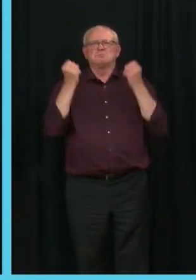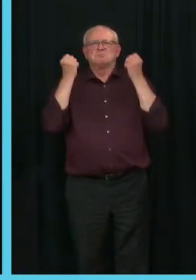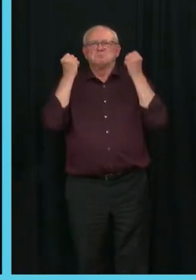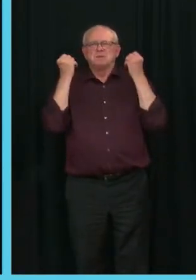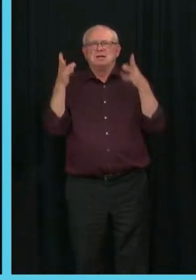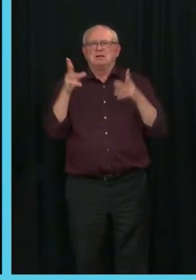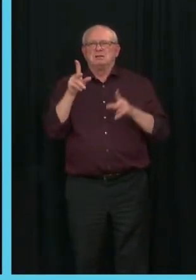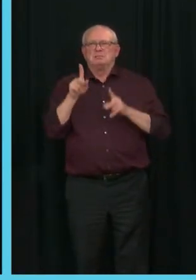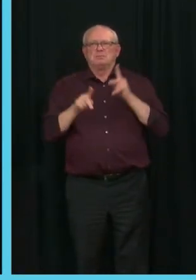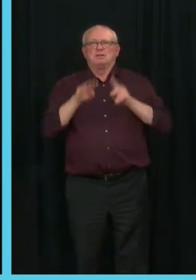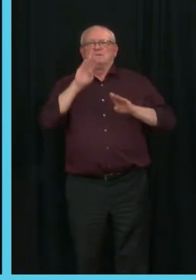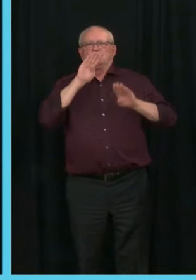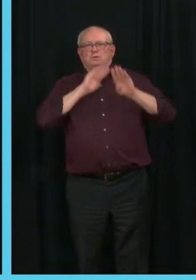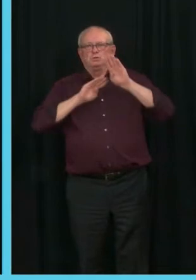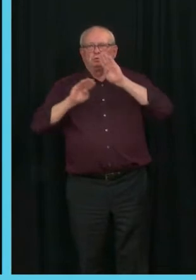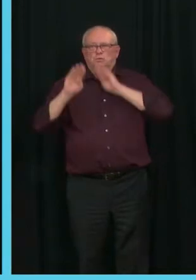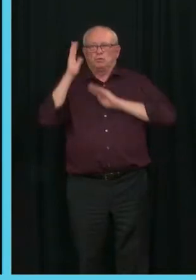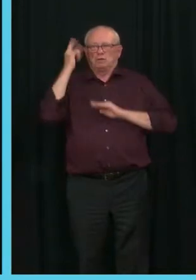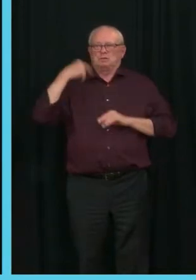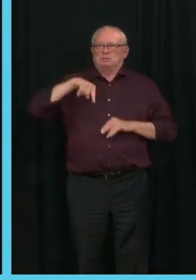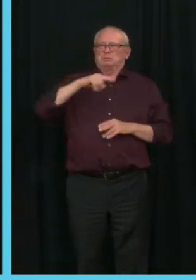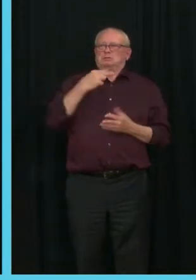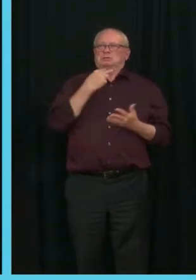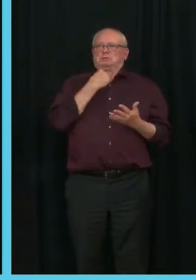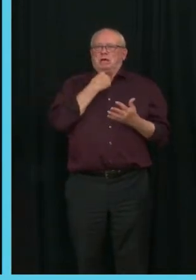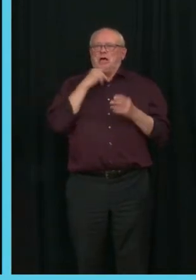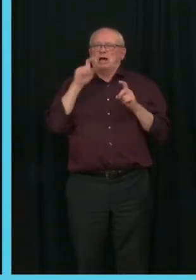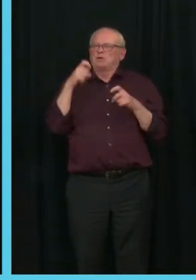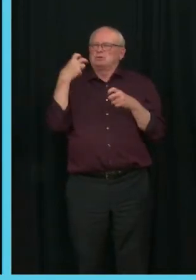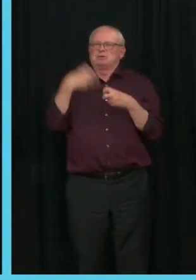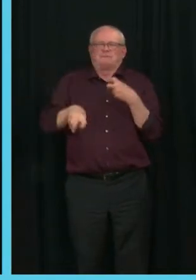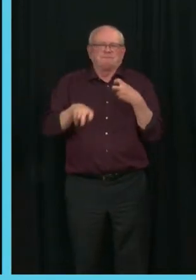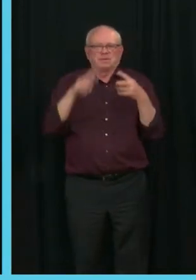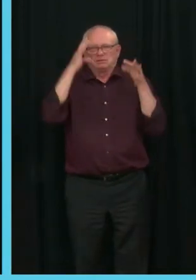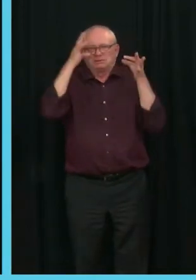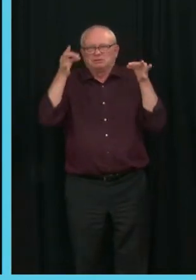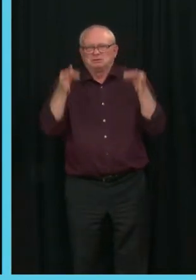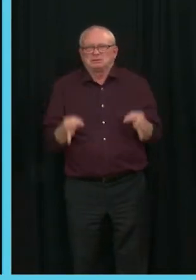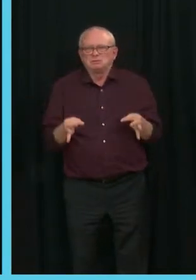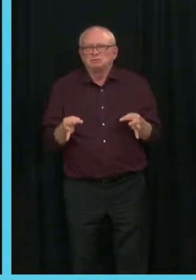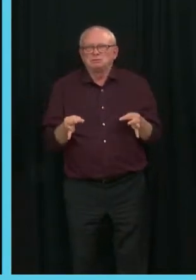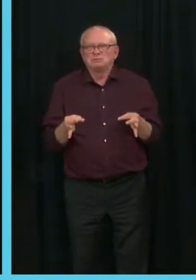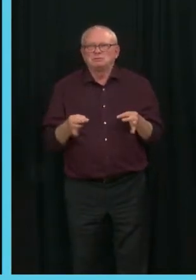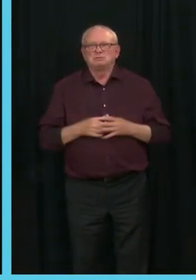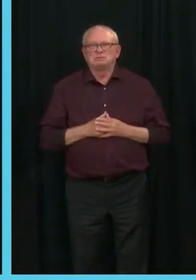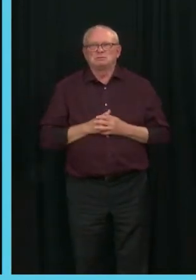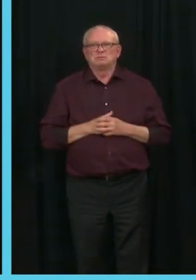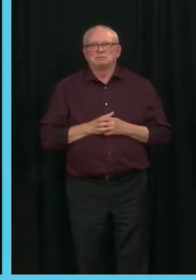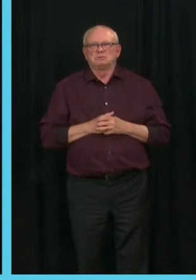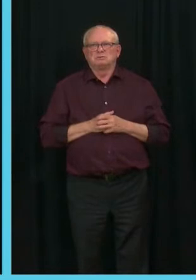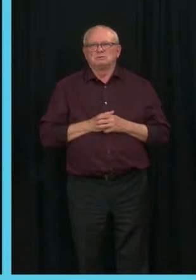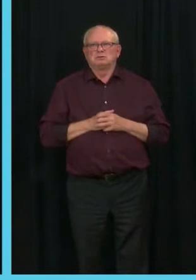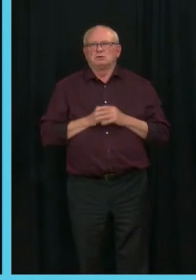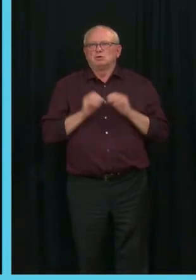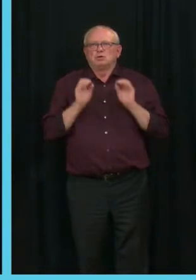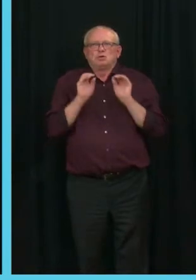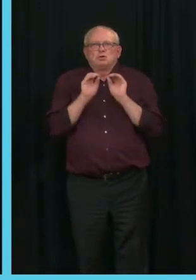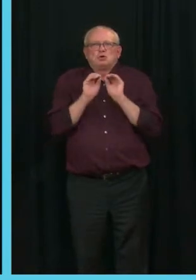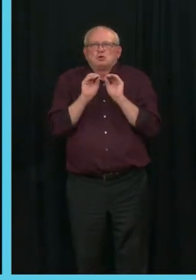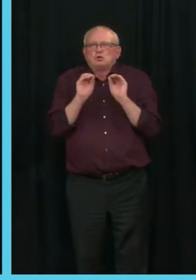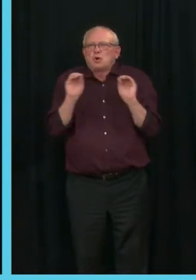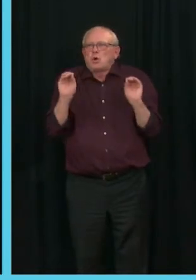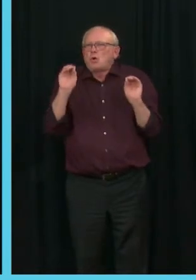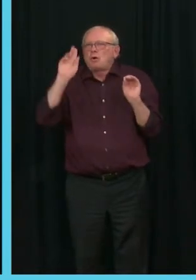to take over the past few months. No Conservative goes into public life in order to